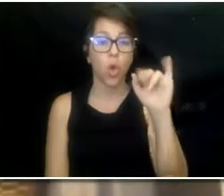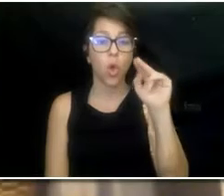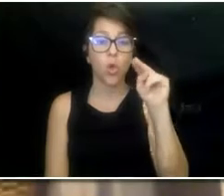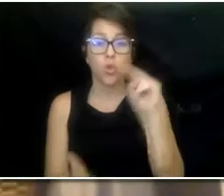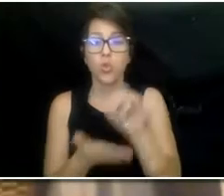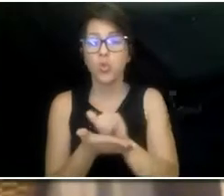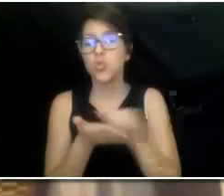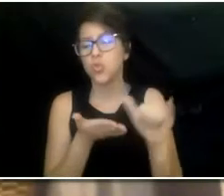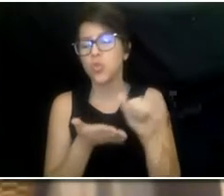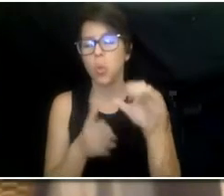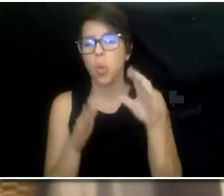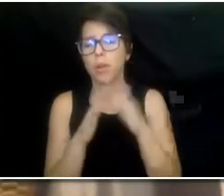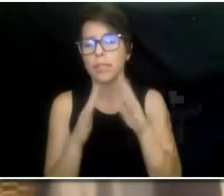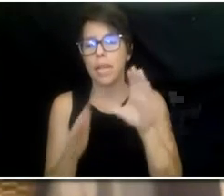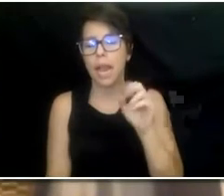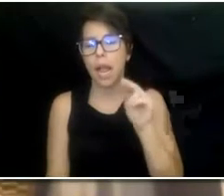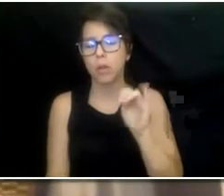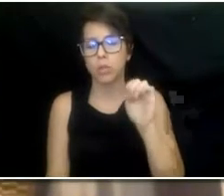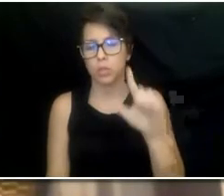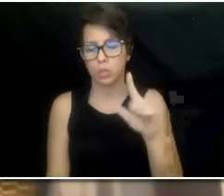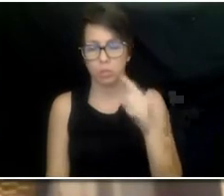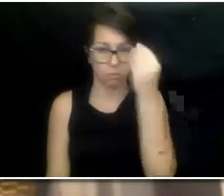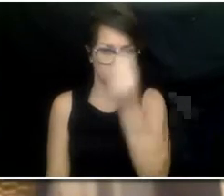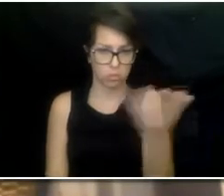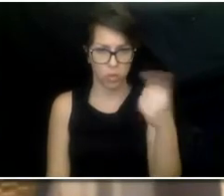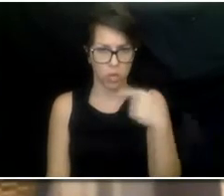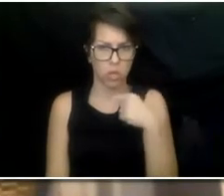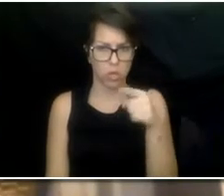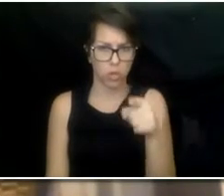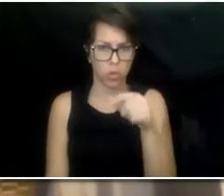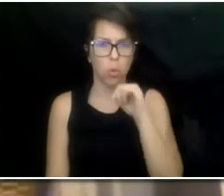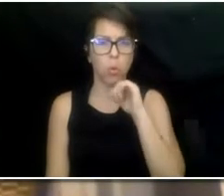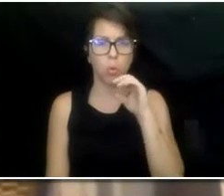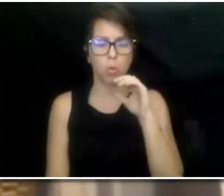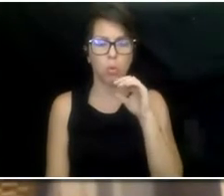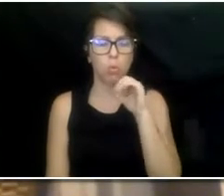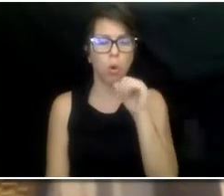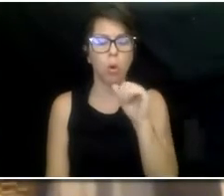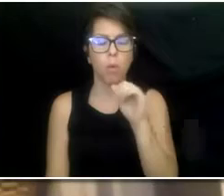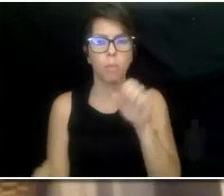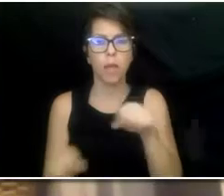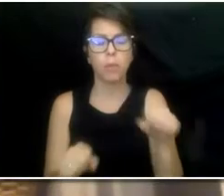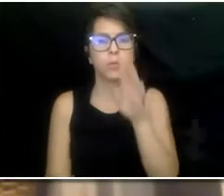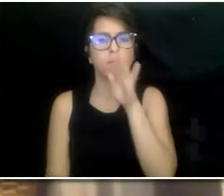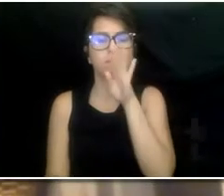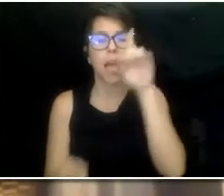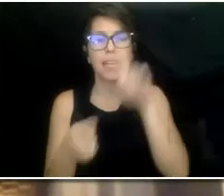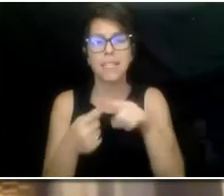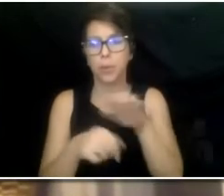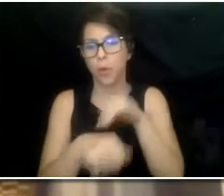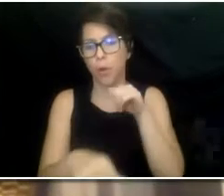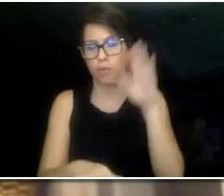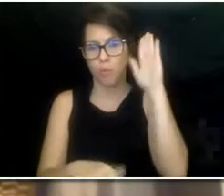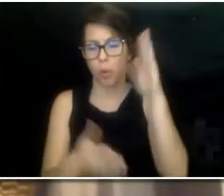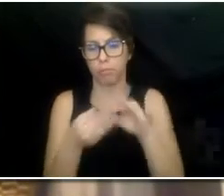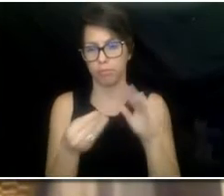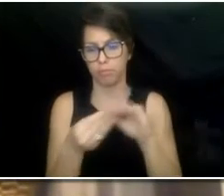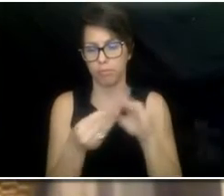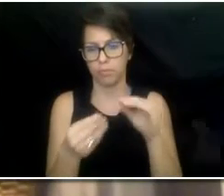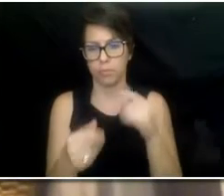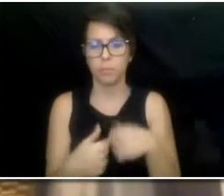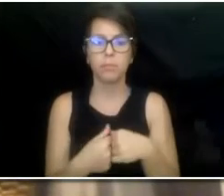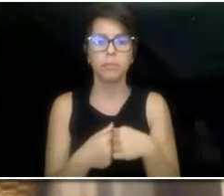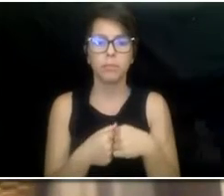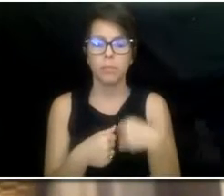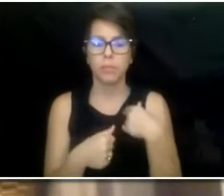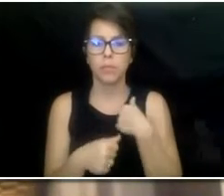periodically announcing who the next panelist will be we will begin with testimony from the administration today